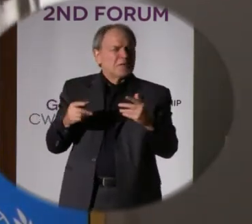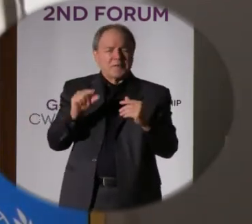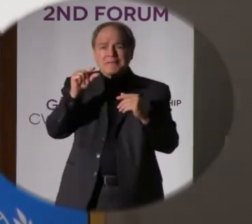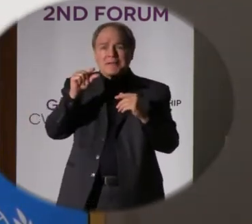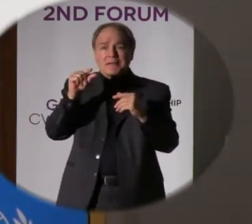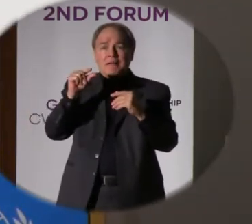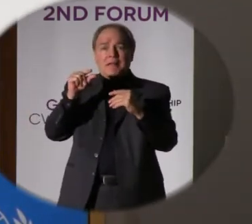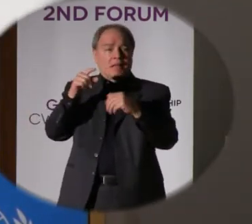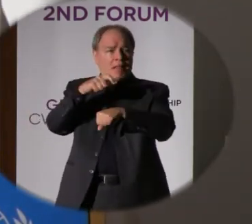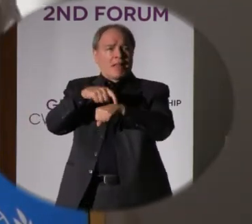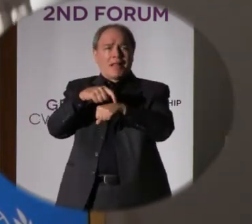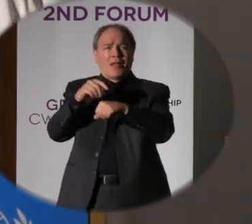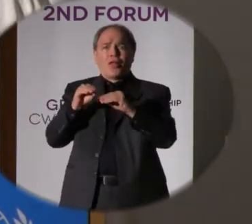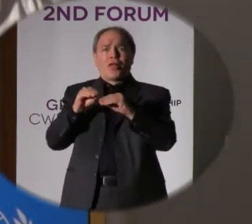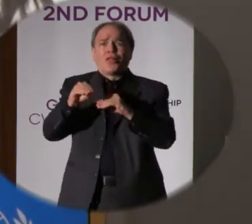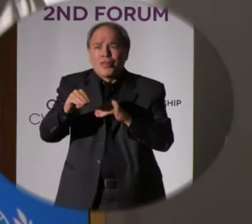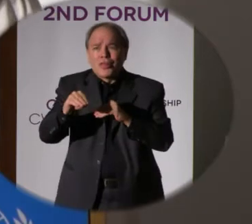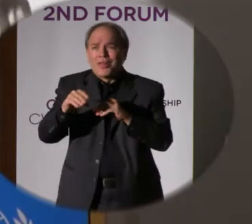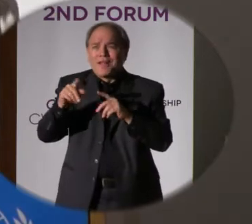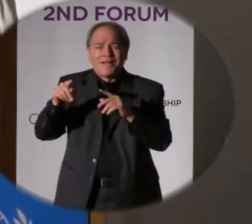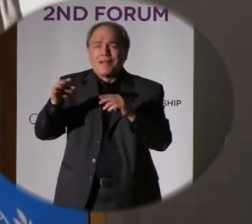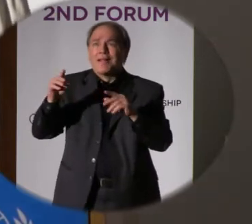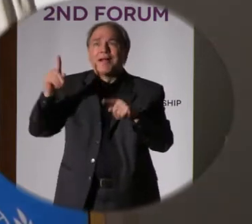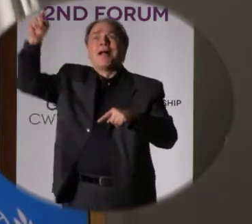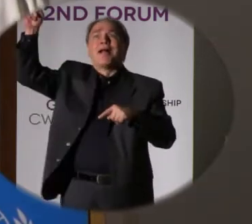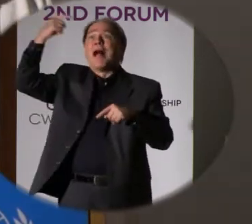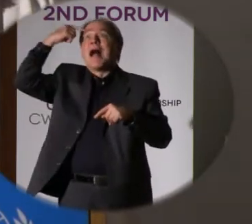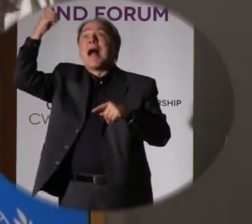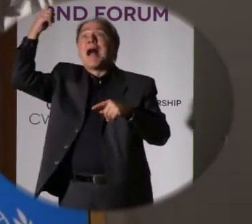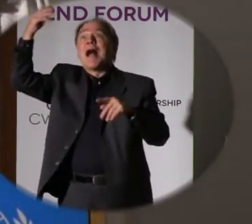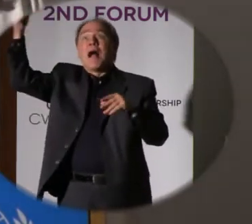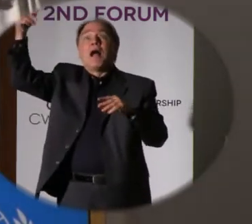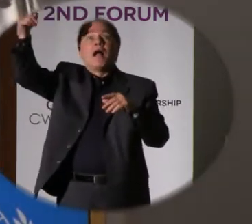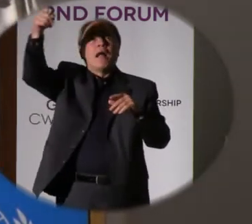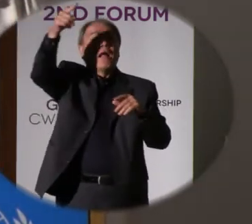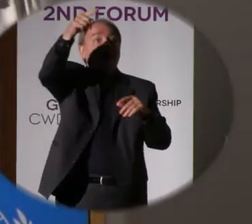us as we deal with this unusual arrangement to accommodate everyone.